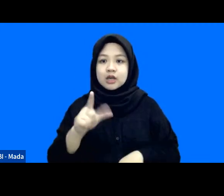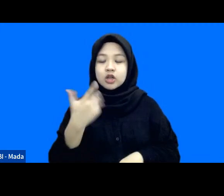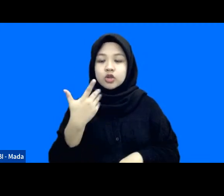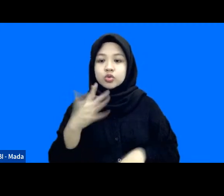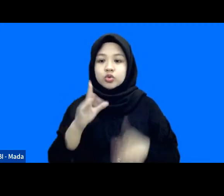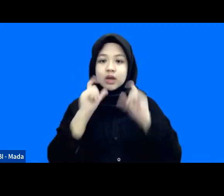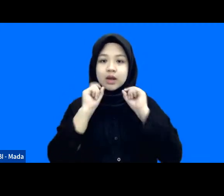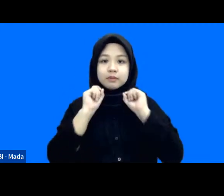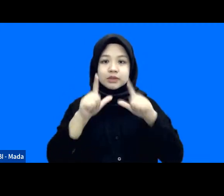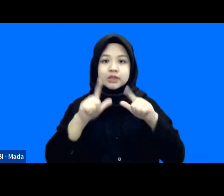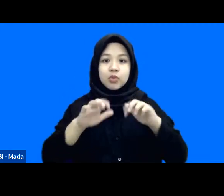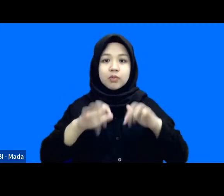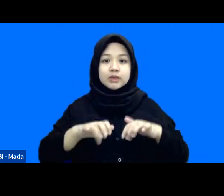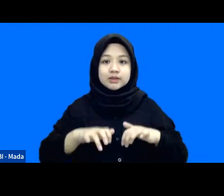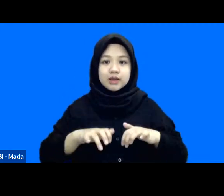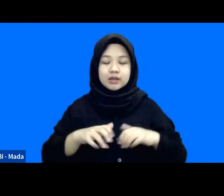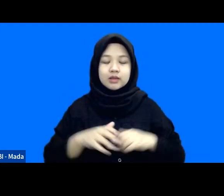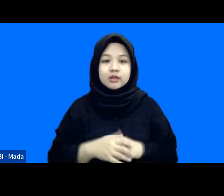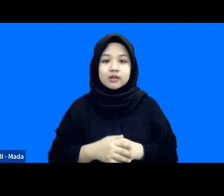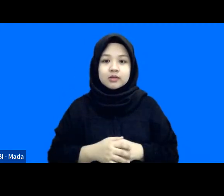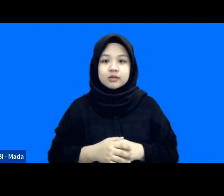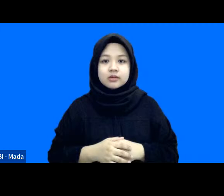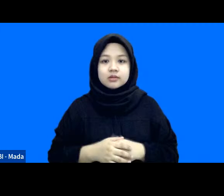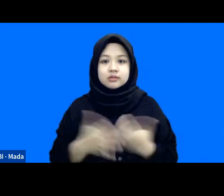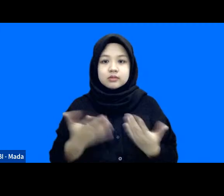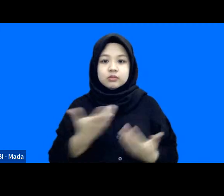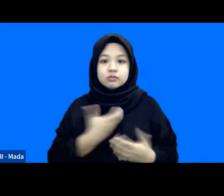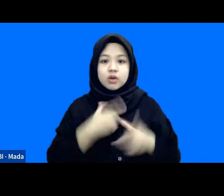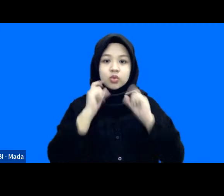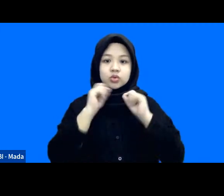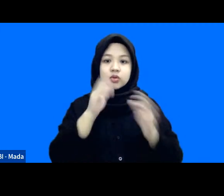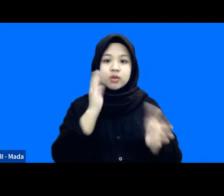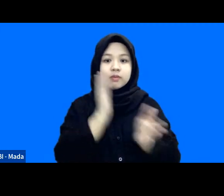questions and elaborate very briefly, Rachel?